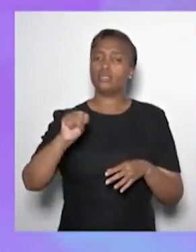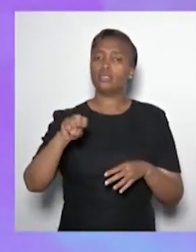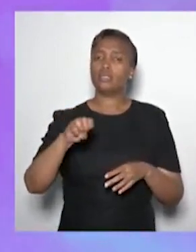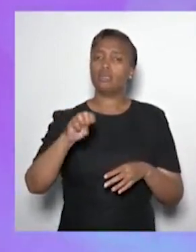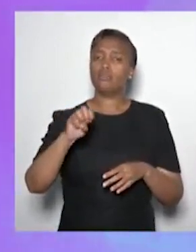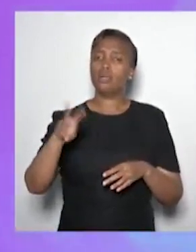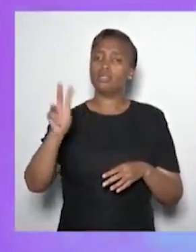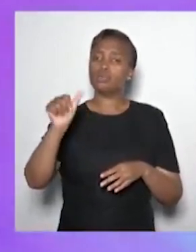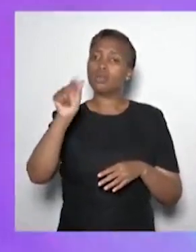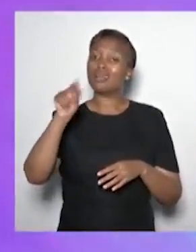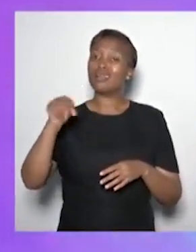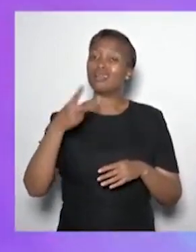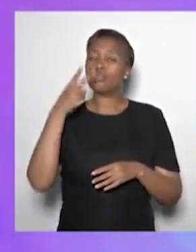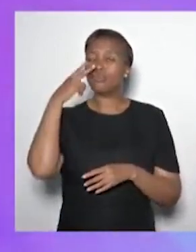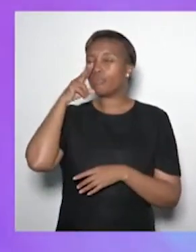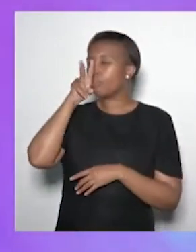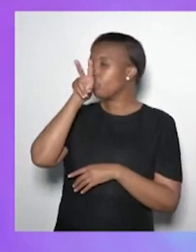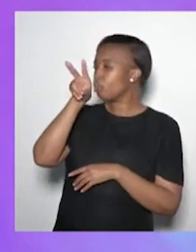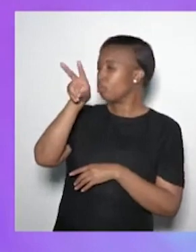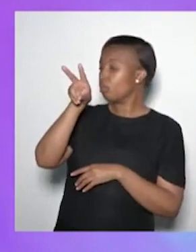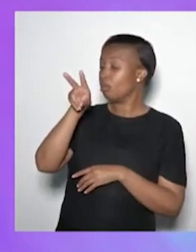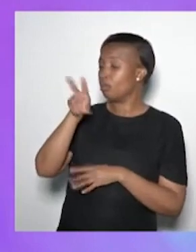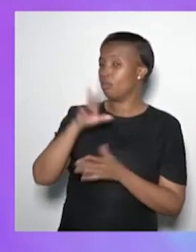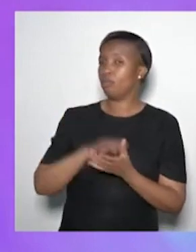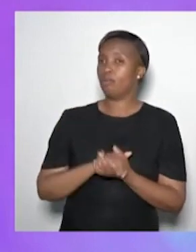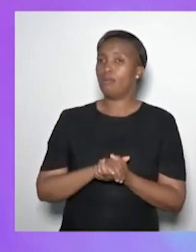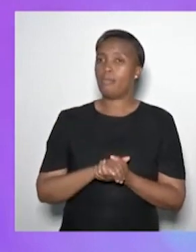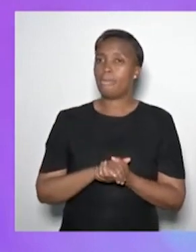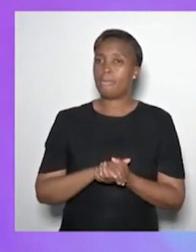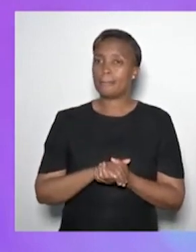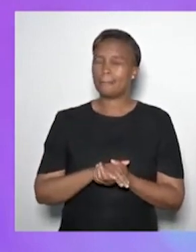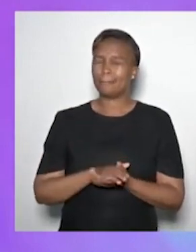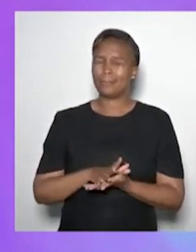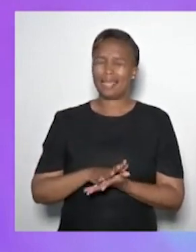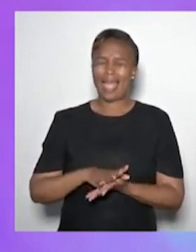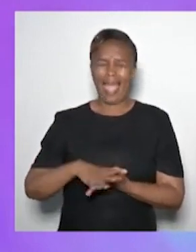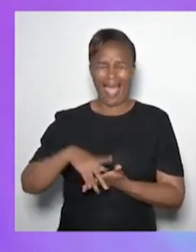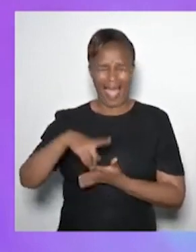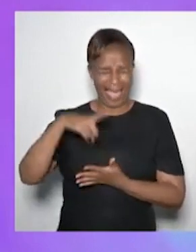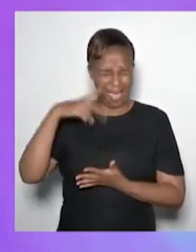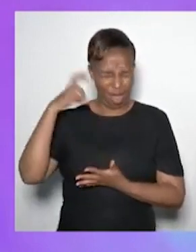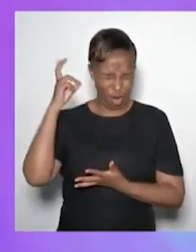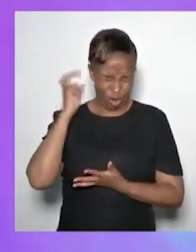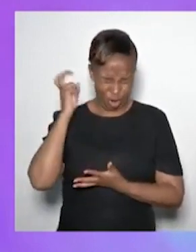us, now we look up to you. I heard him 10 times.